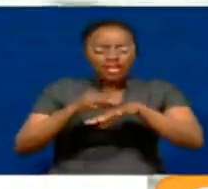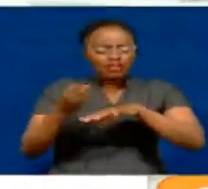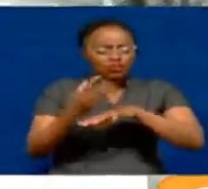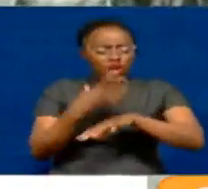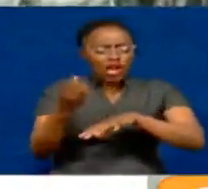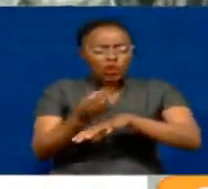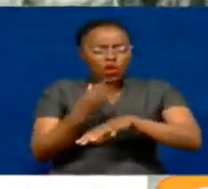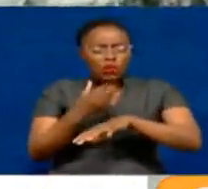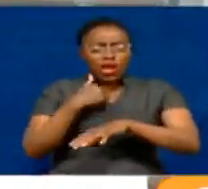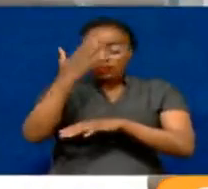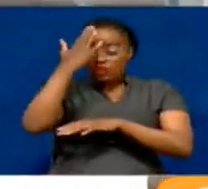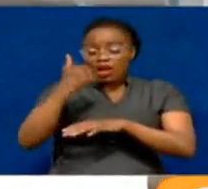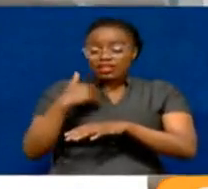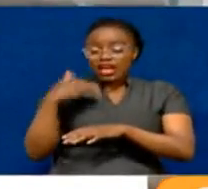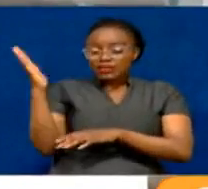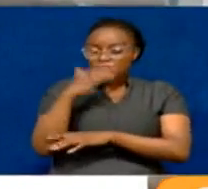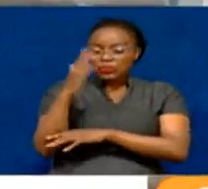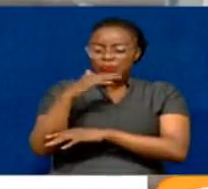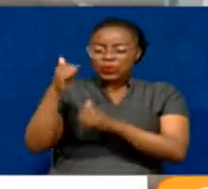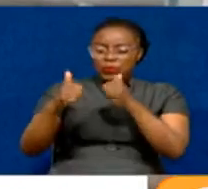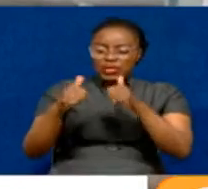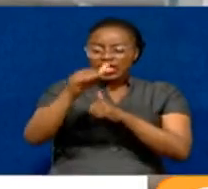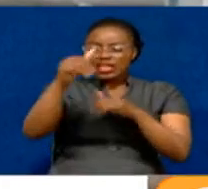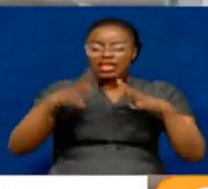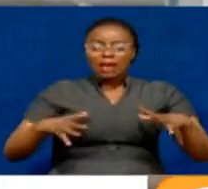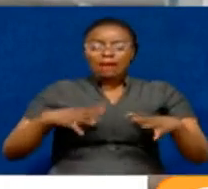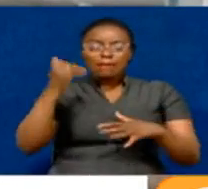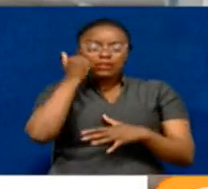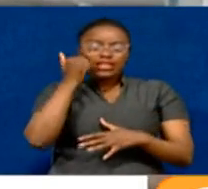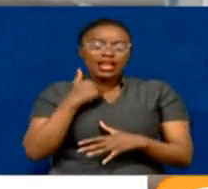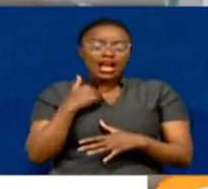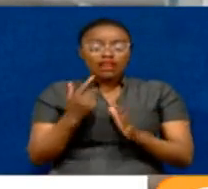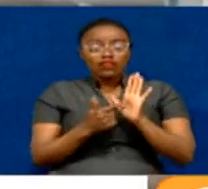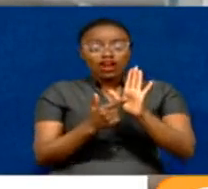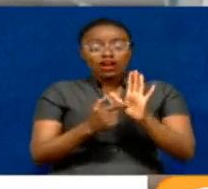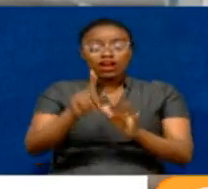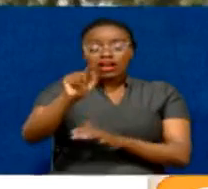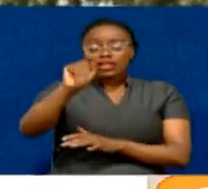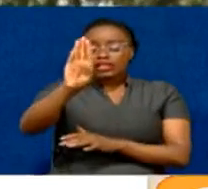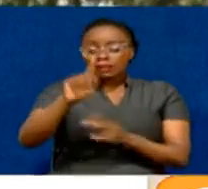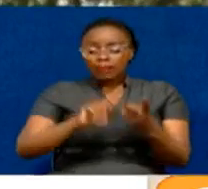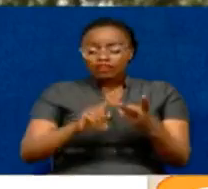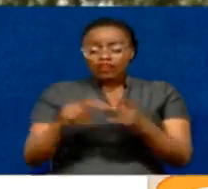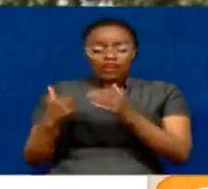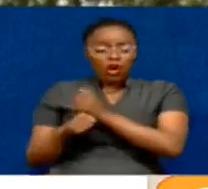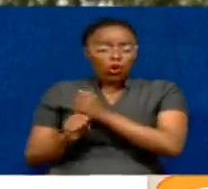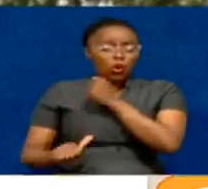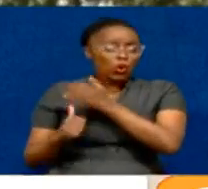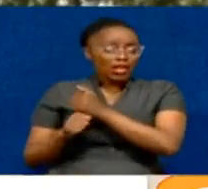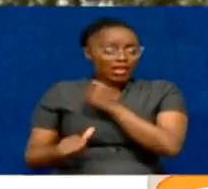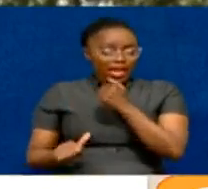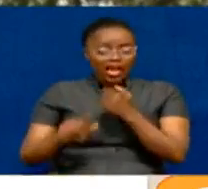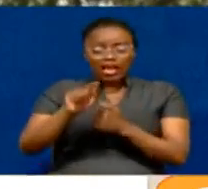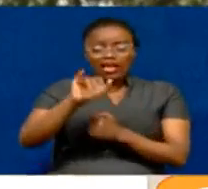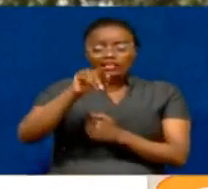itches as a result of the waste, with other residents falling sick. Magonjwa kama TB, cholera,